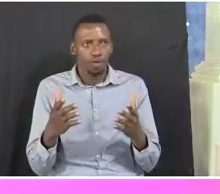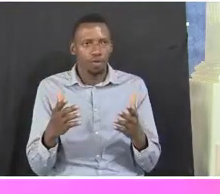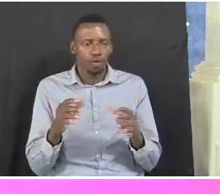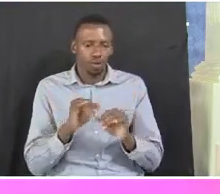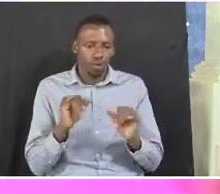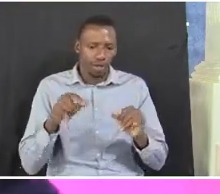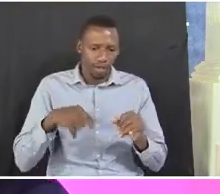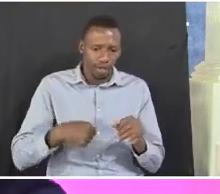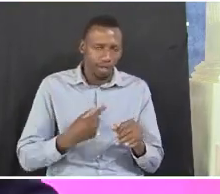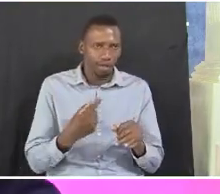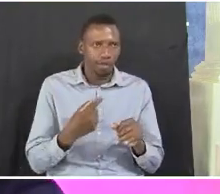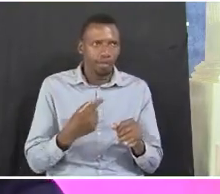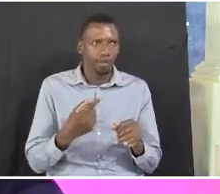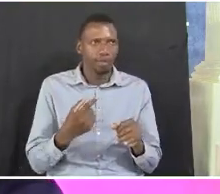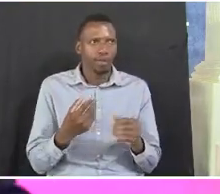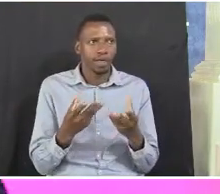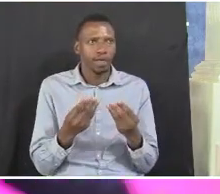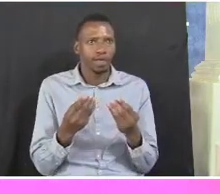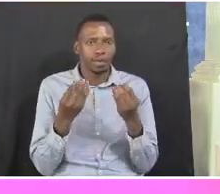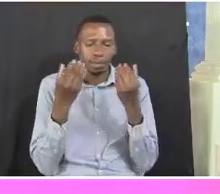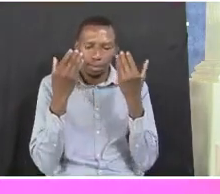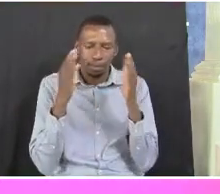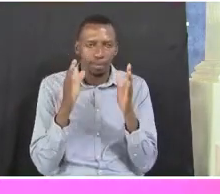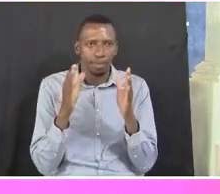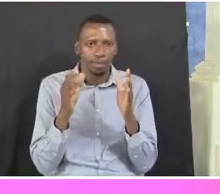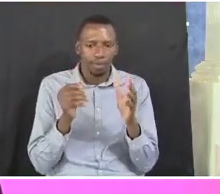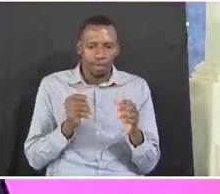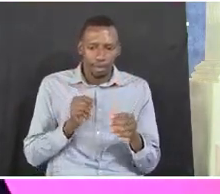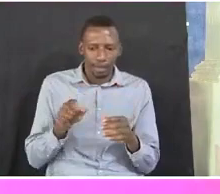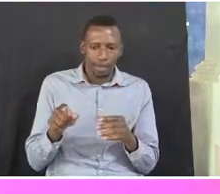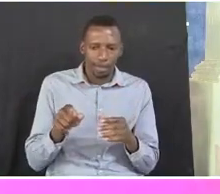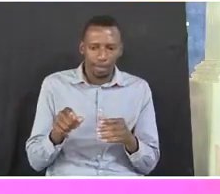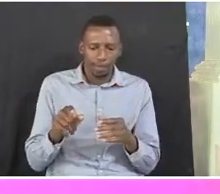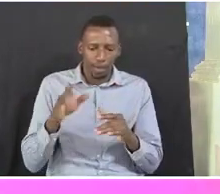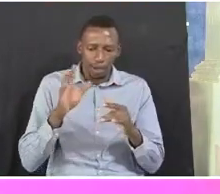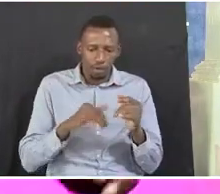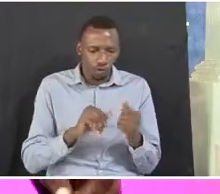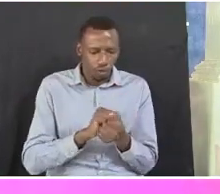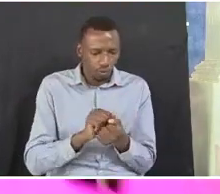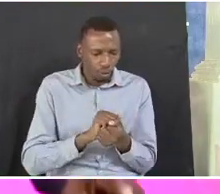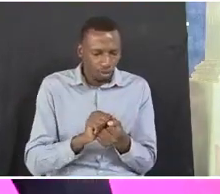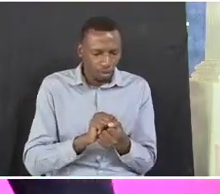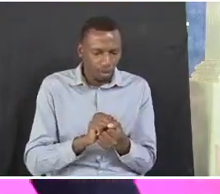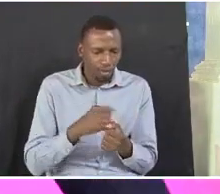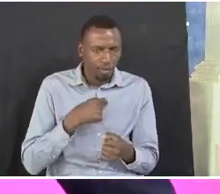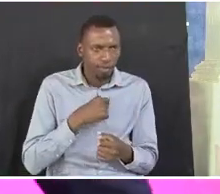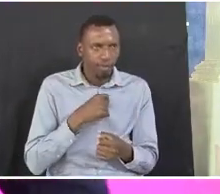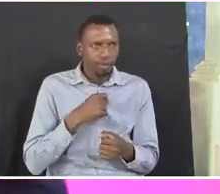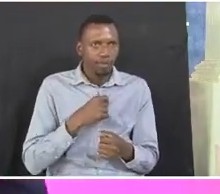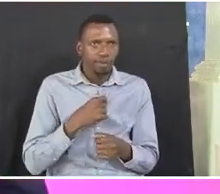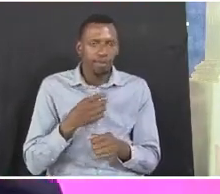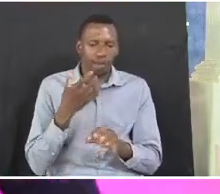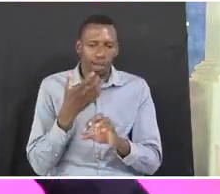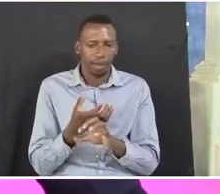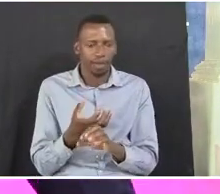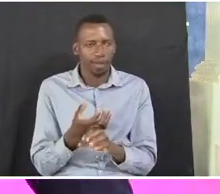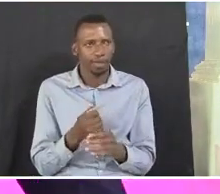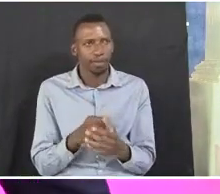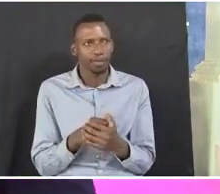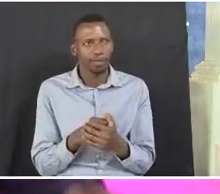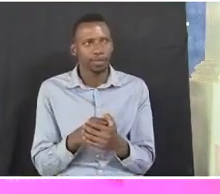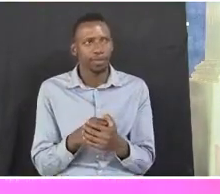herself easily. She can't wash a thing, not a single cloth. She finds